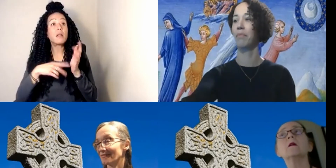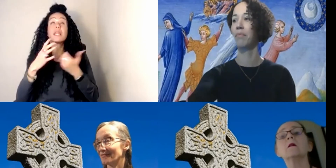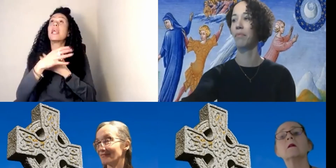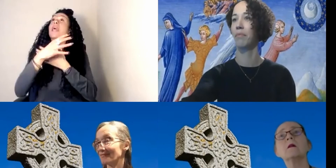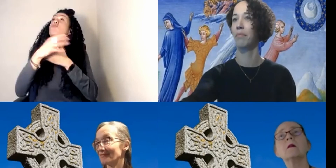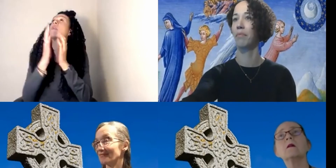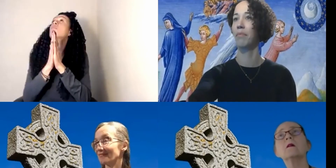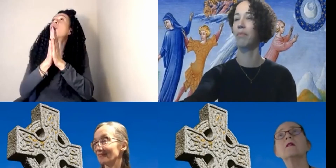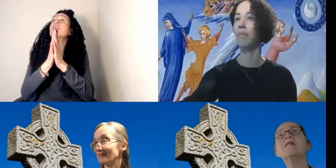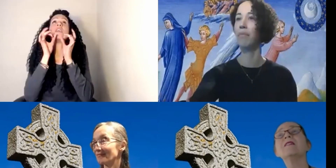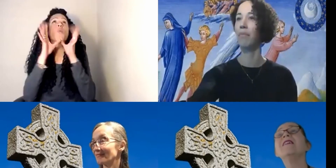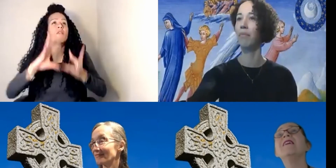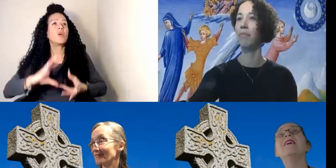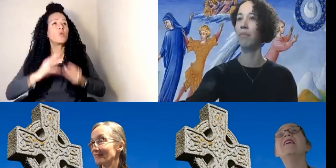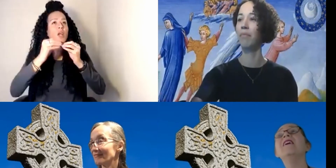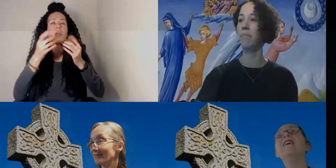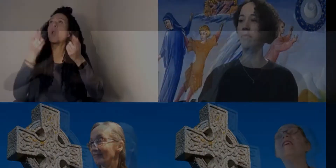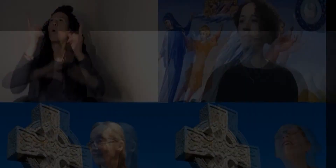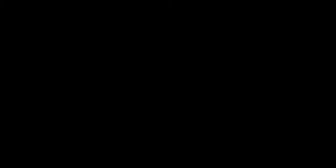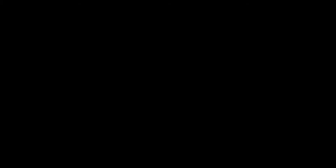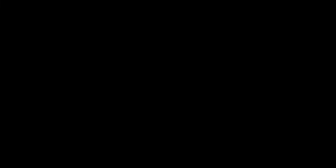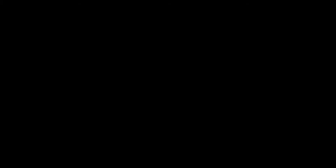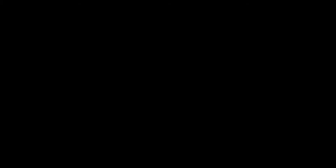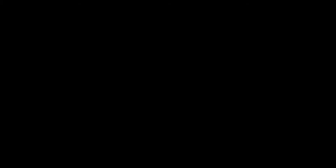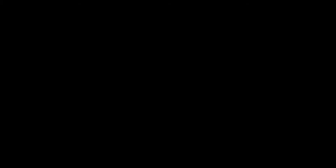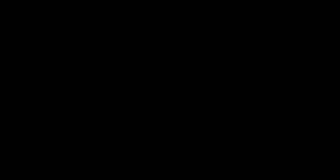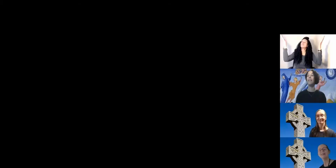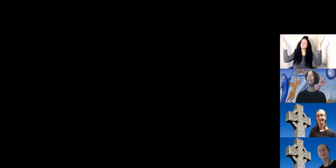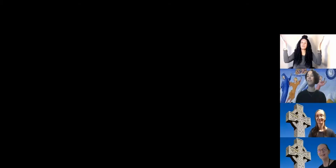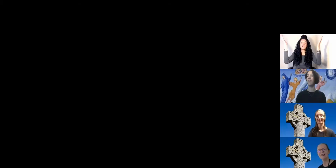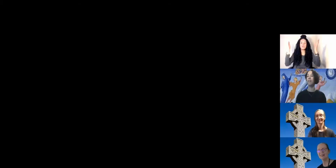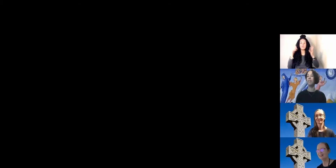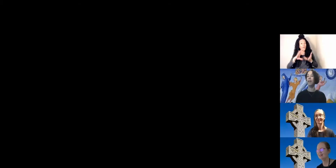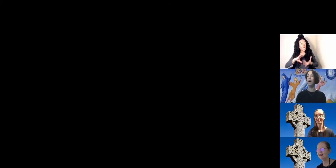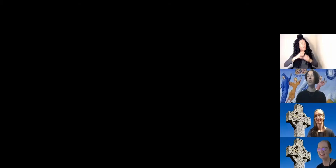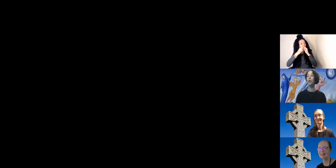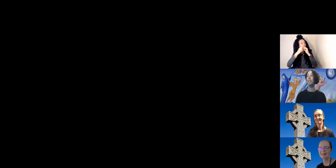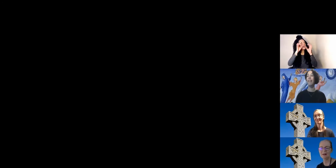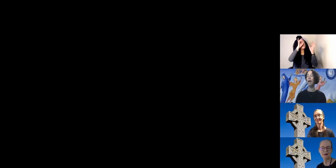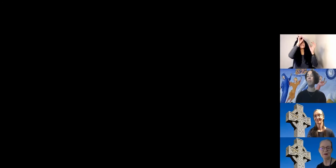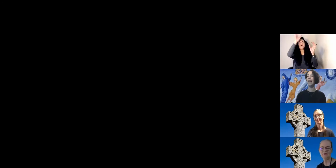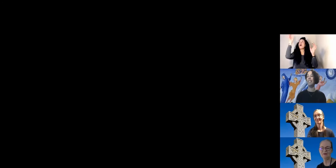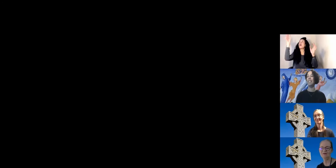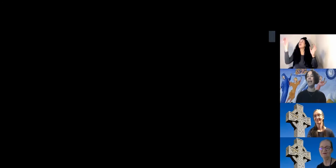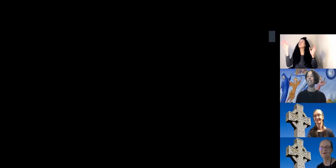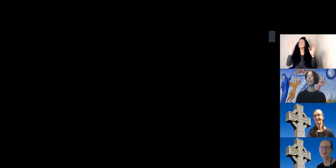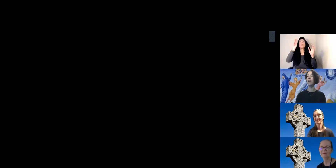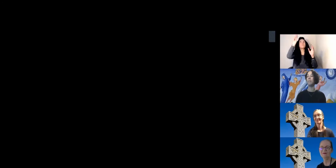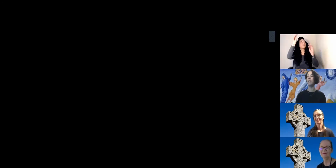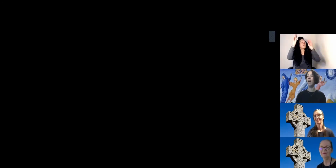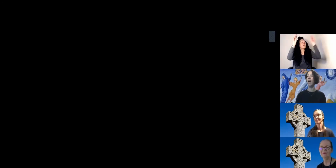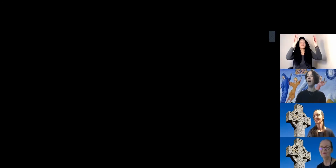the lord of this immense mass, the craftsman of the heaven. Formed he the stars, put in their place